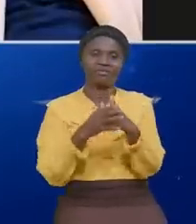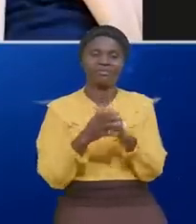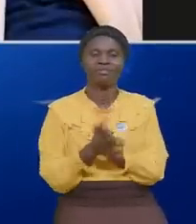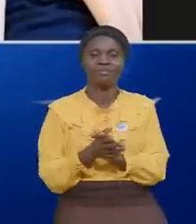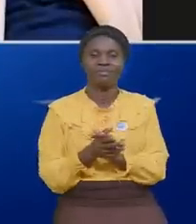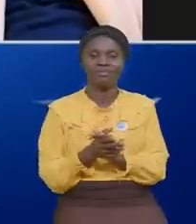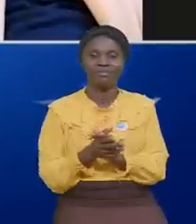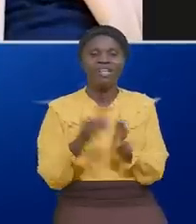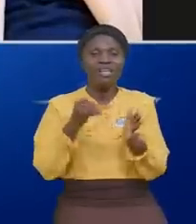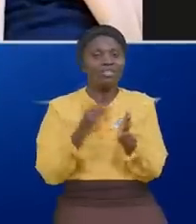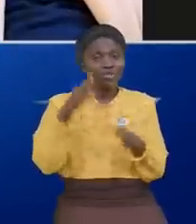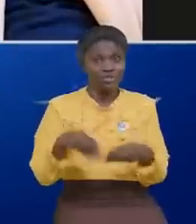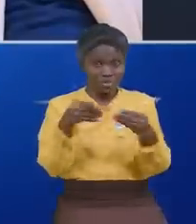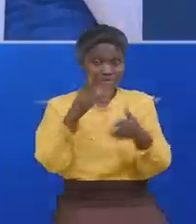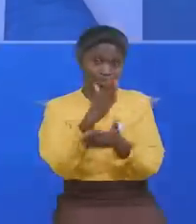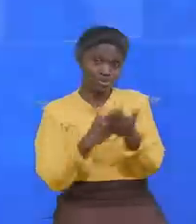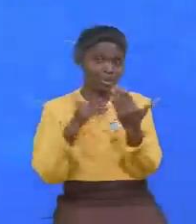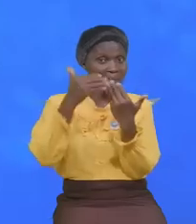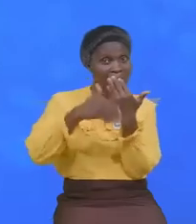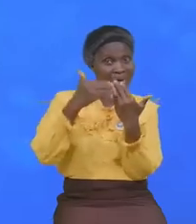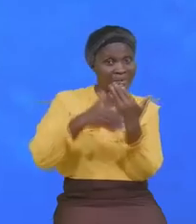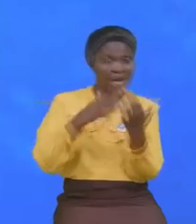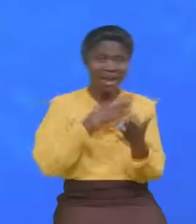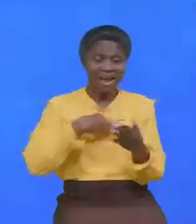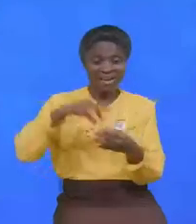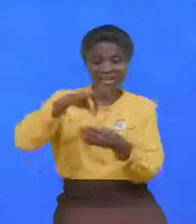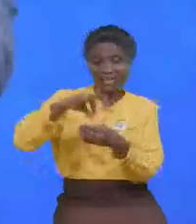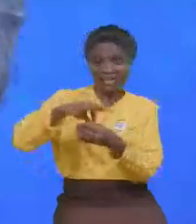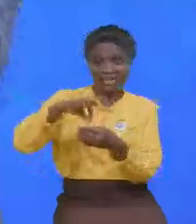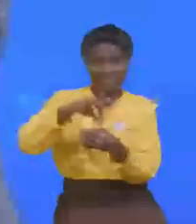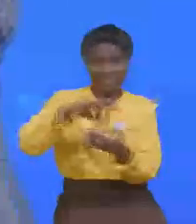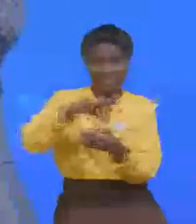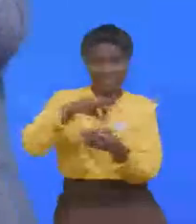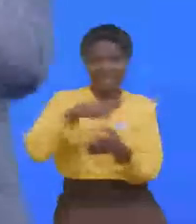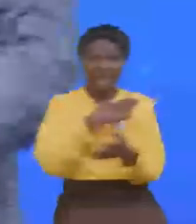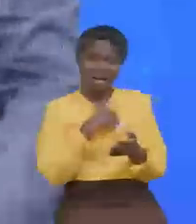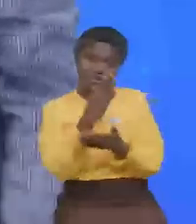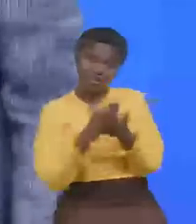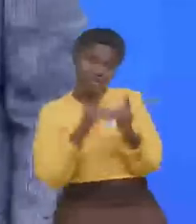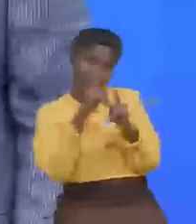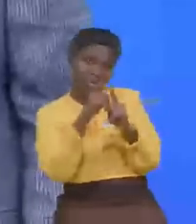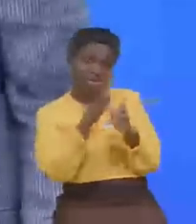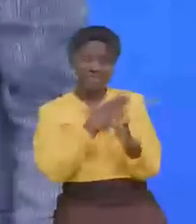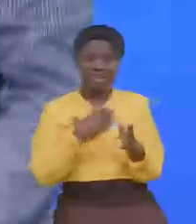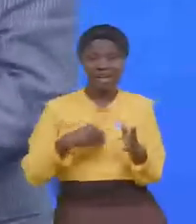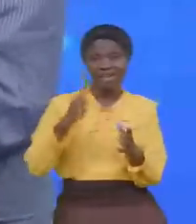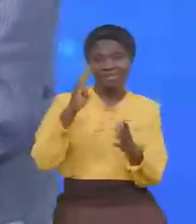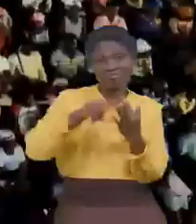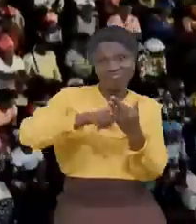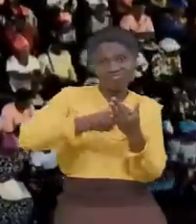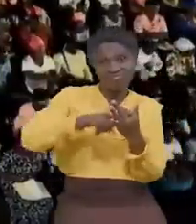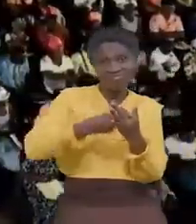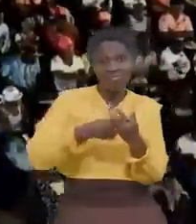It will give you some bread and tea. It will give you some rice and beans, but it will not give you a seat in